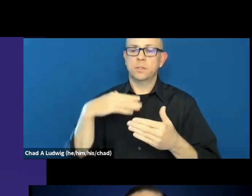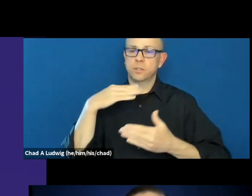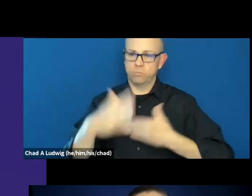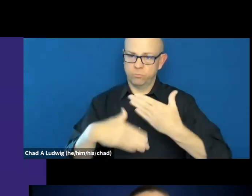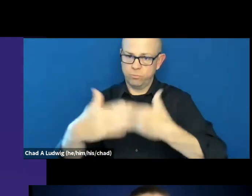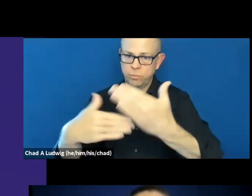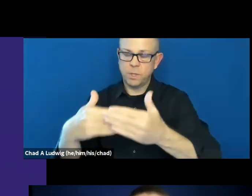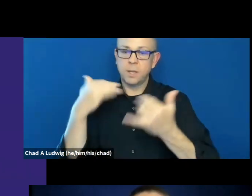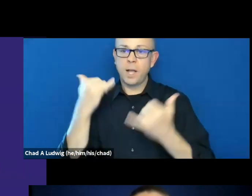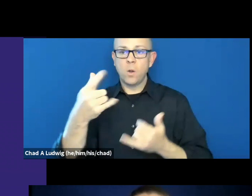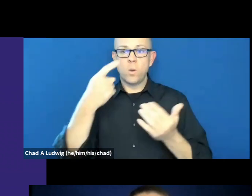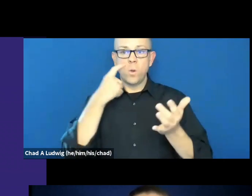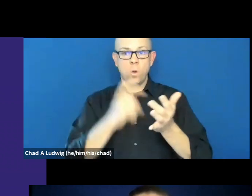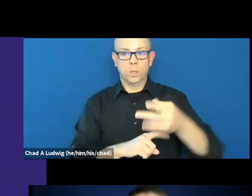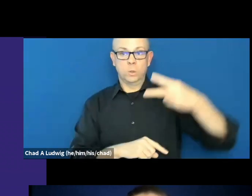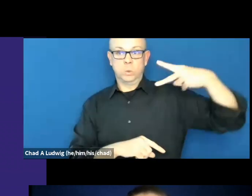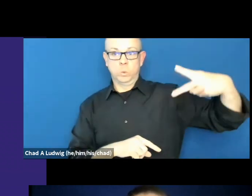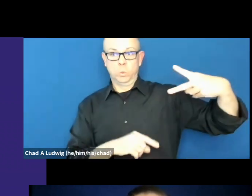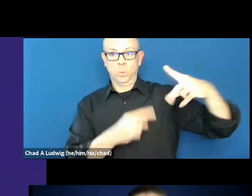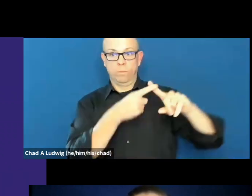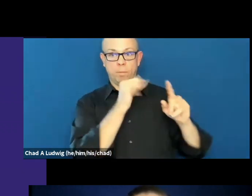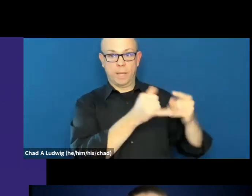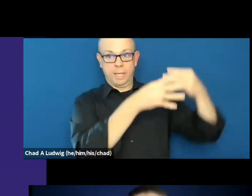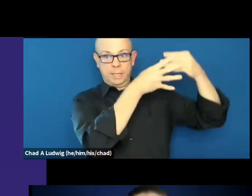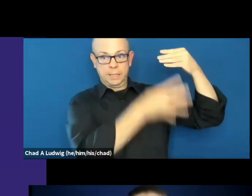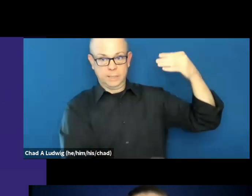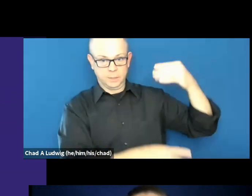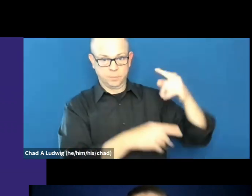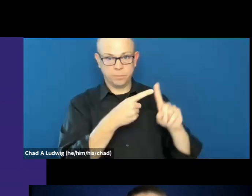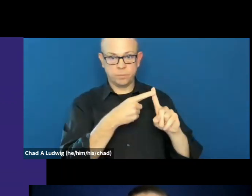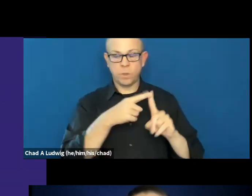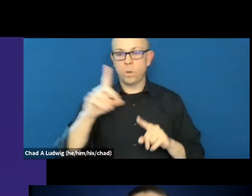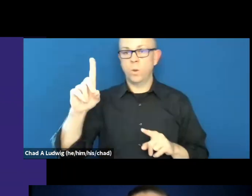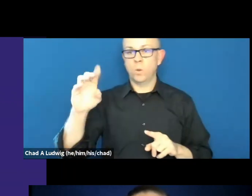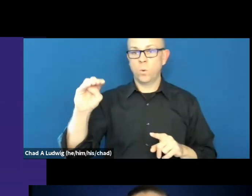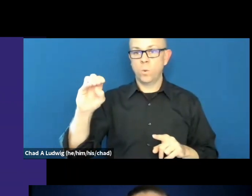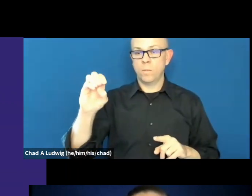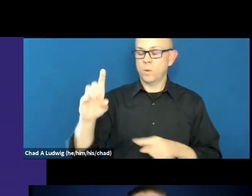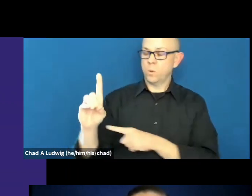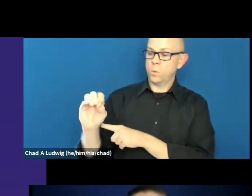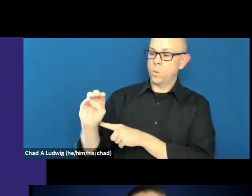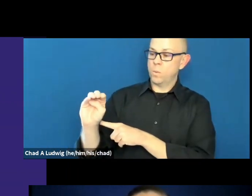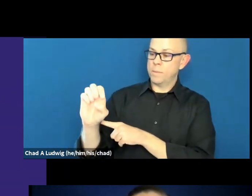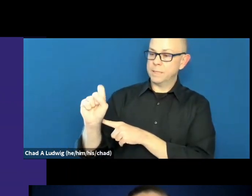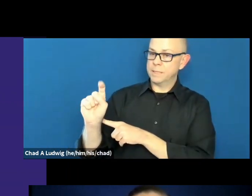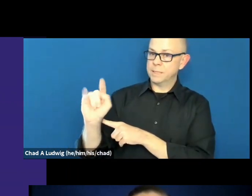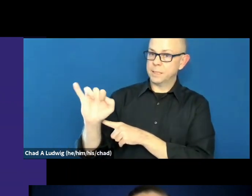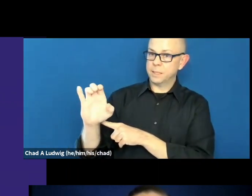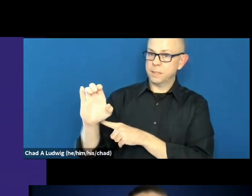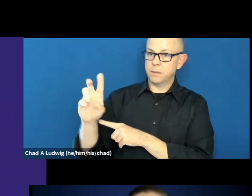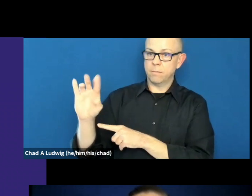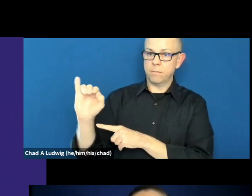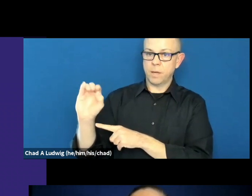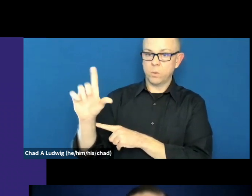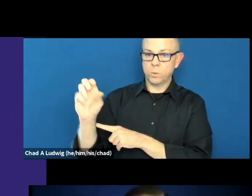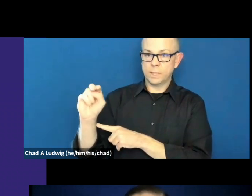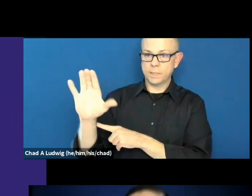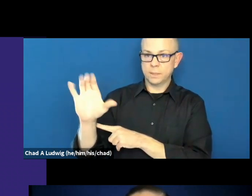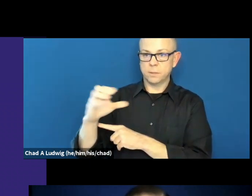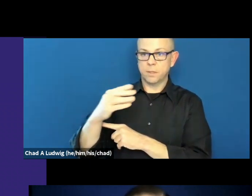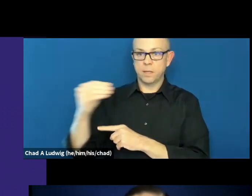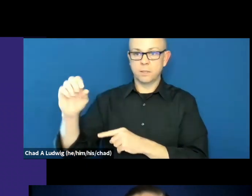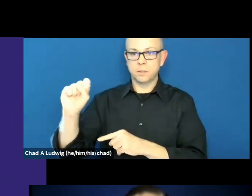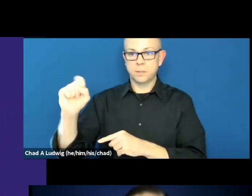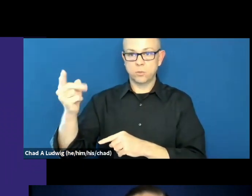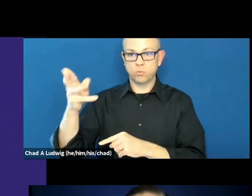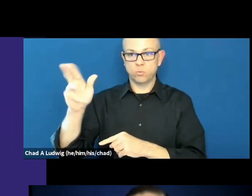needs and put that information that we got in the community needs assessment to good use. So we felt